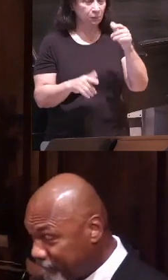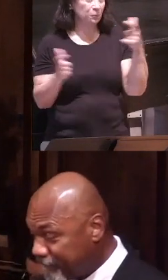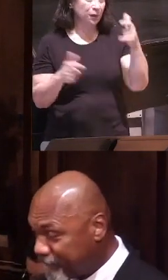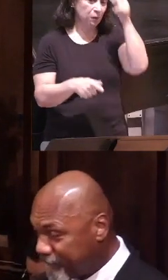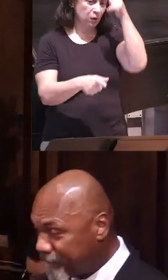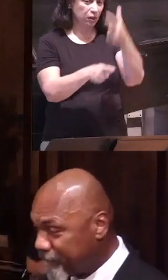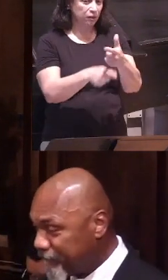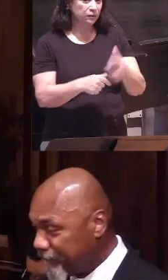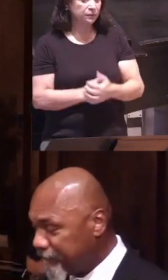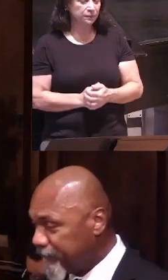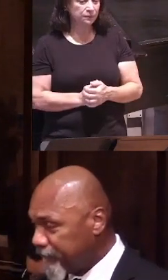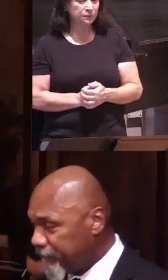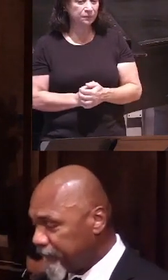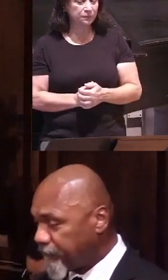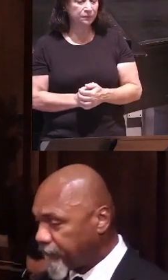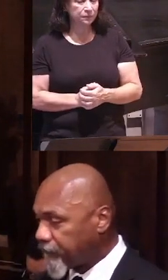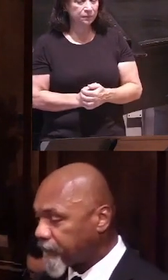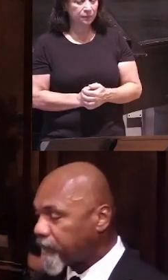brother.